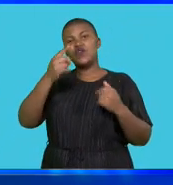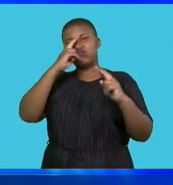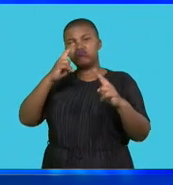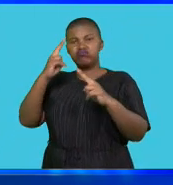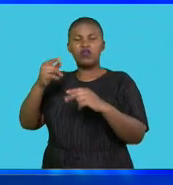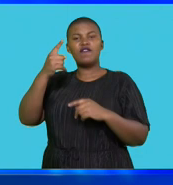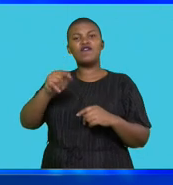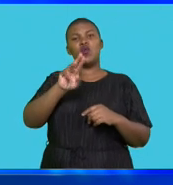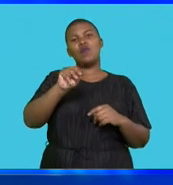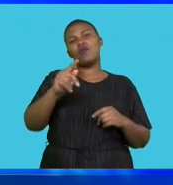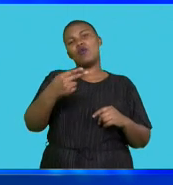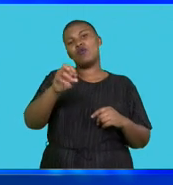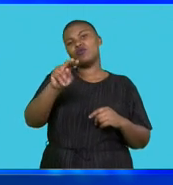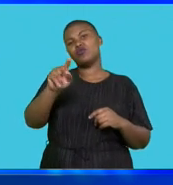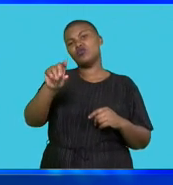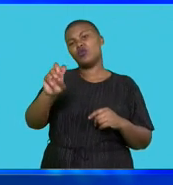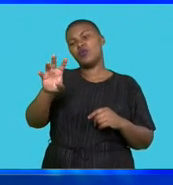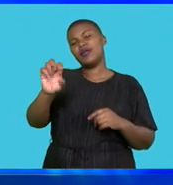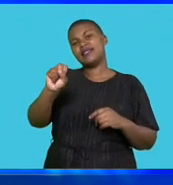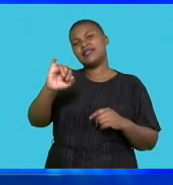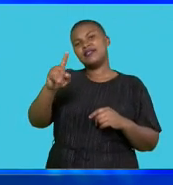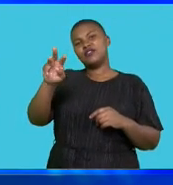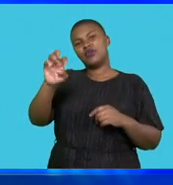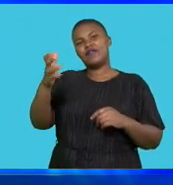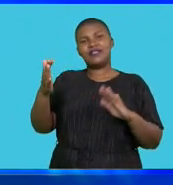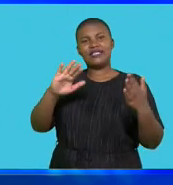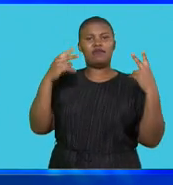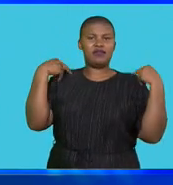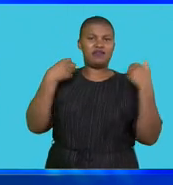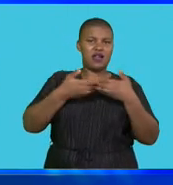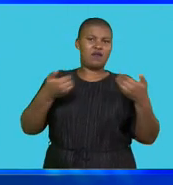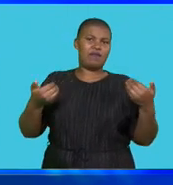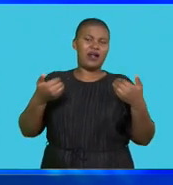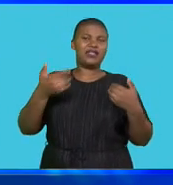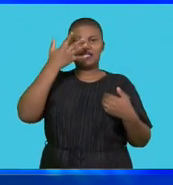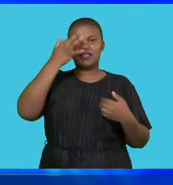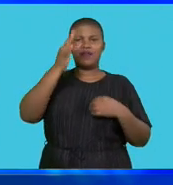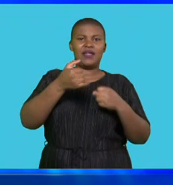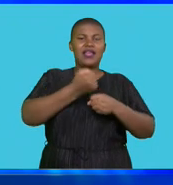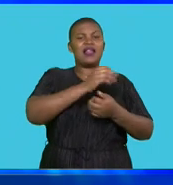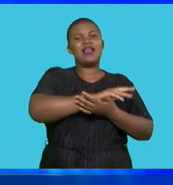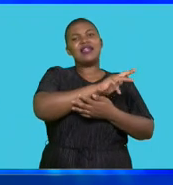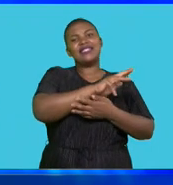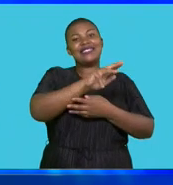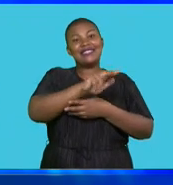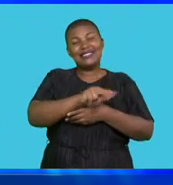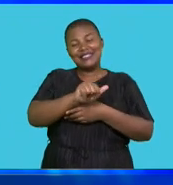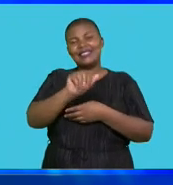Wesizwe veterans who were maliciously murdered by the security forces of the apartheid government between the years 1986